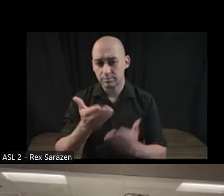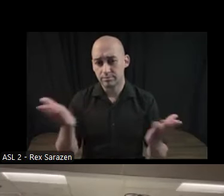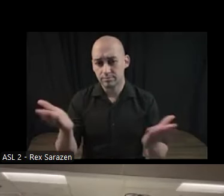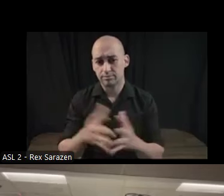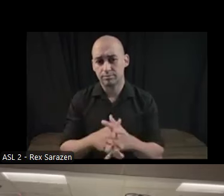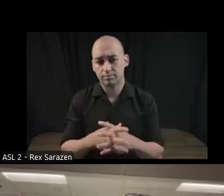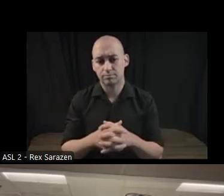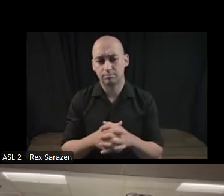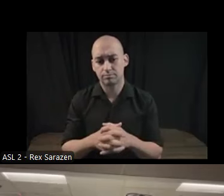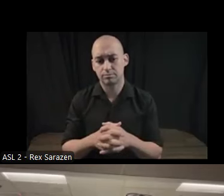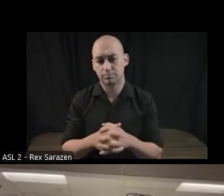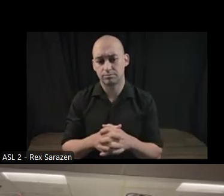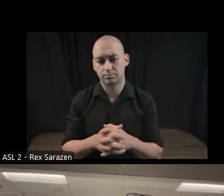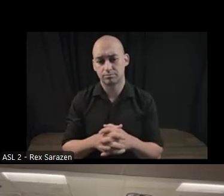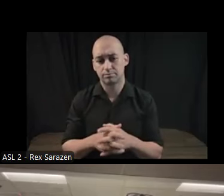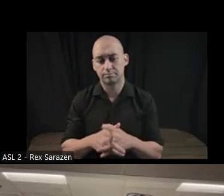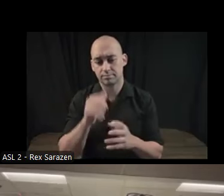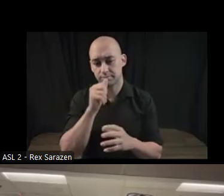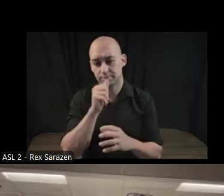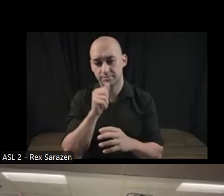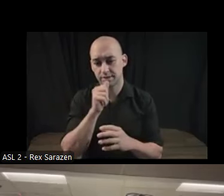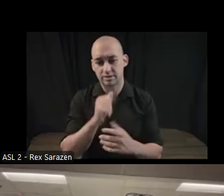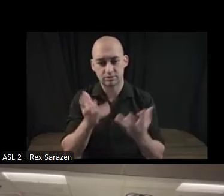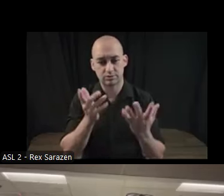Barbara has been patiently waiting.